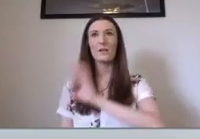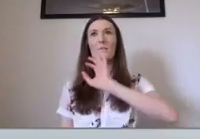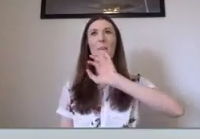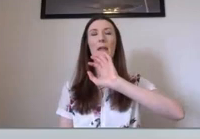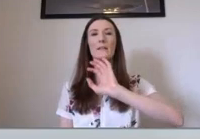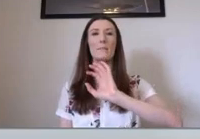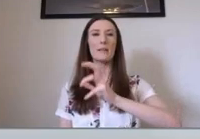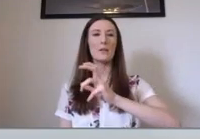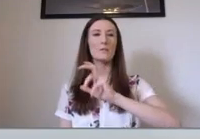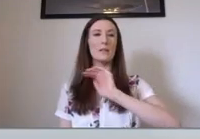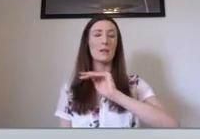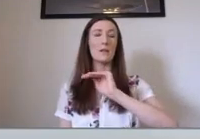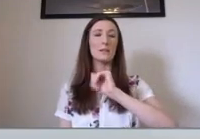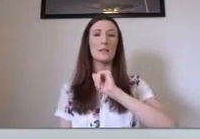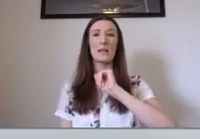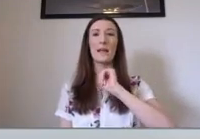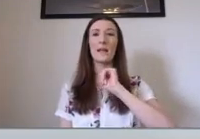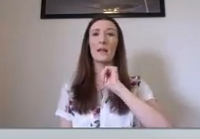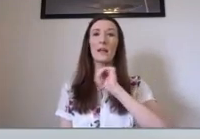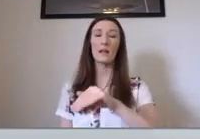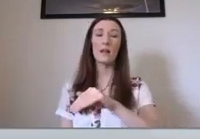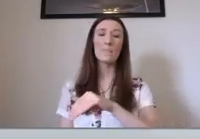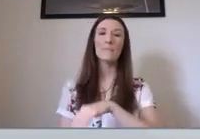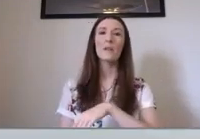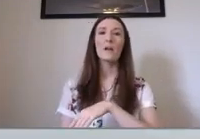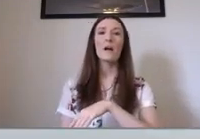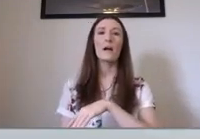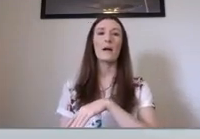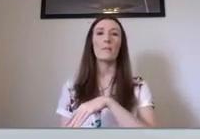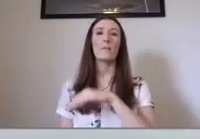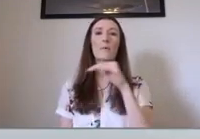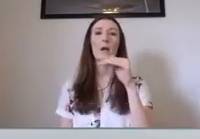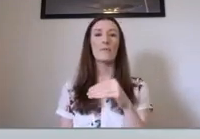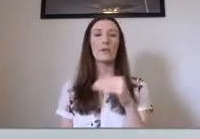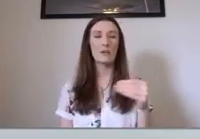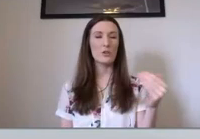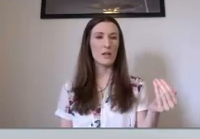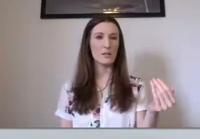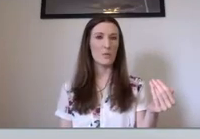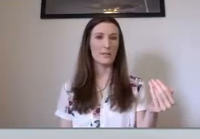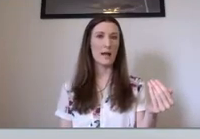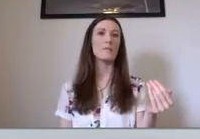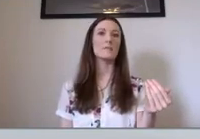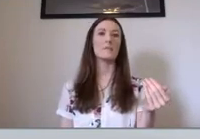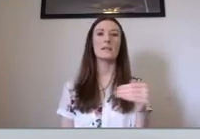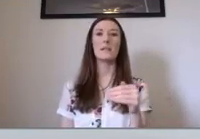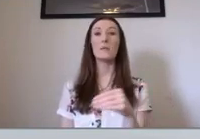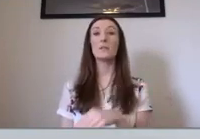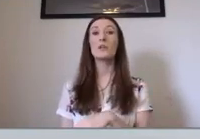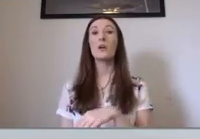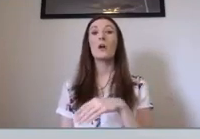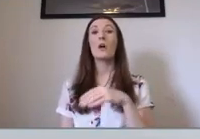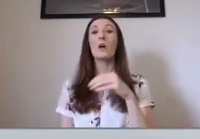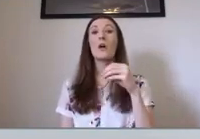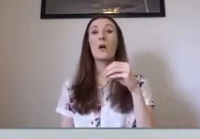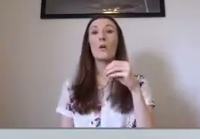ASL is mainly used in the United States and Canada. Every country is going to have its own sign